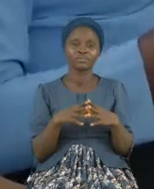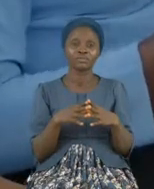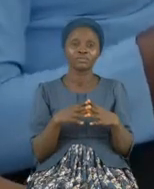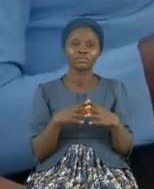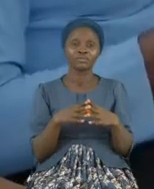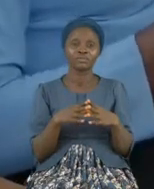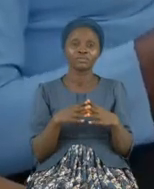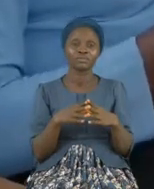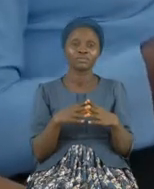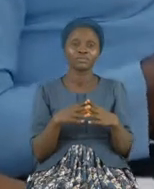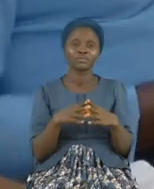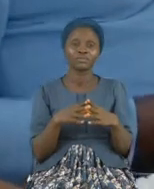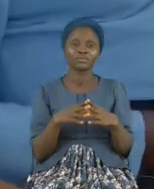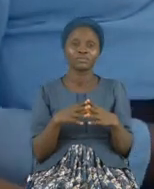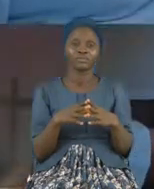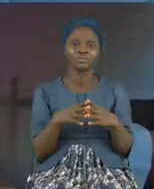Triumph